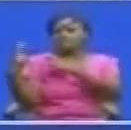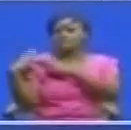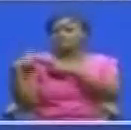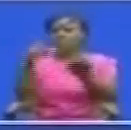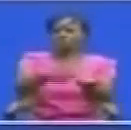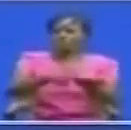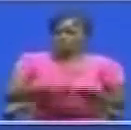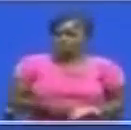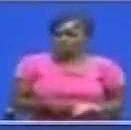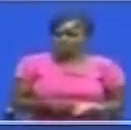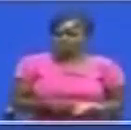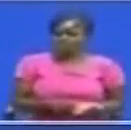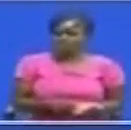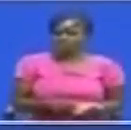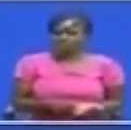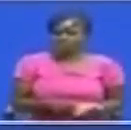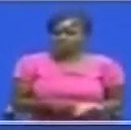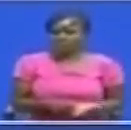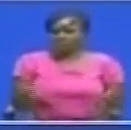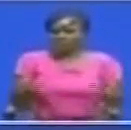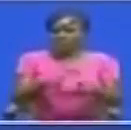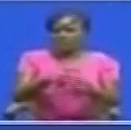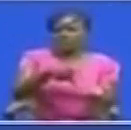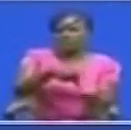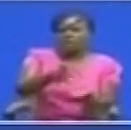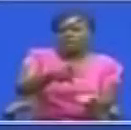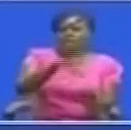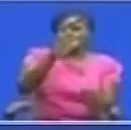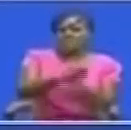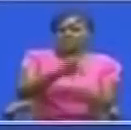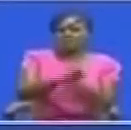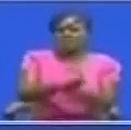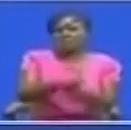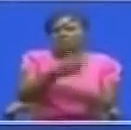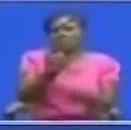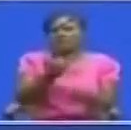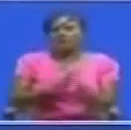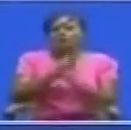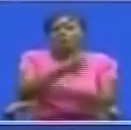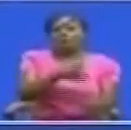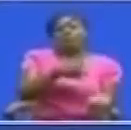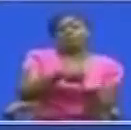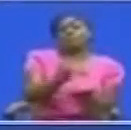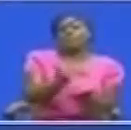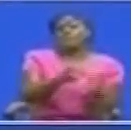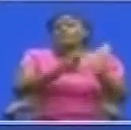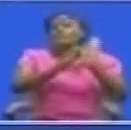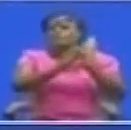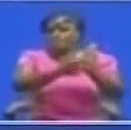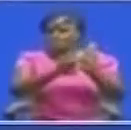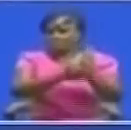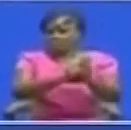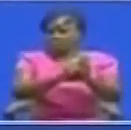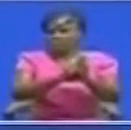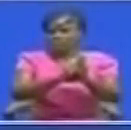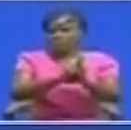debt the debt crisis we're in, and the fact that we're paying for a lot of things that perhaps we're overpaying rather. For instance, the